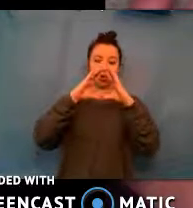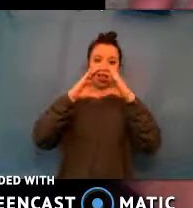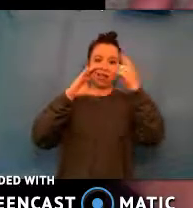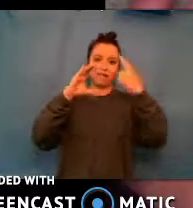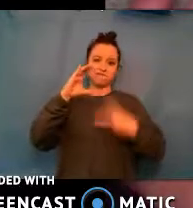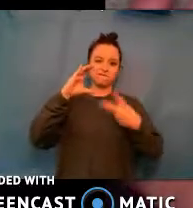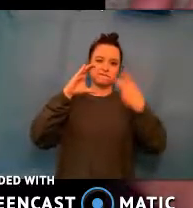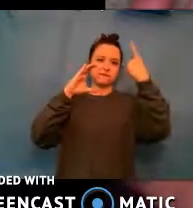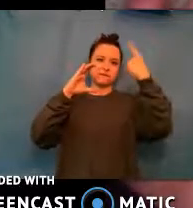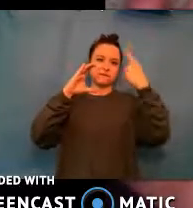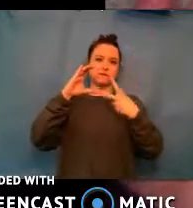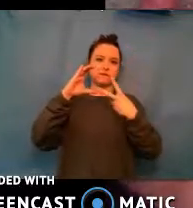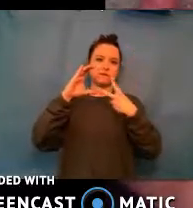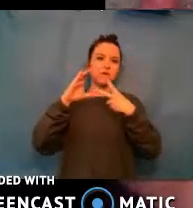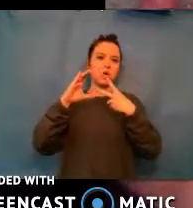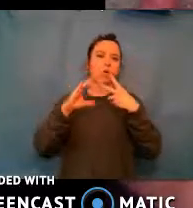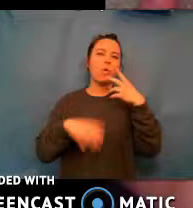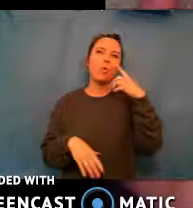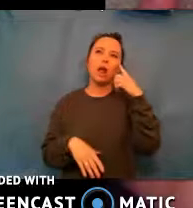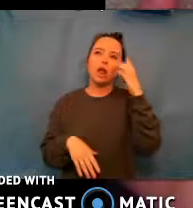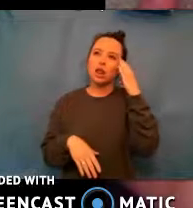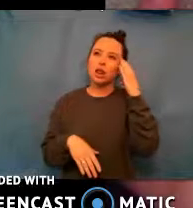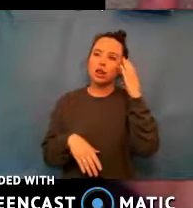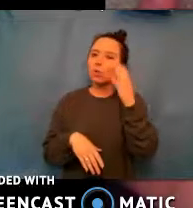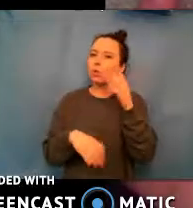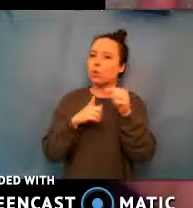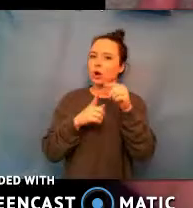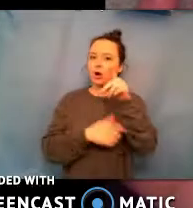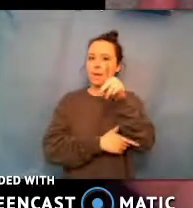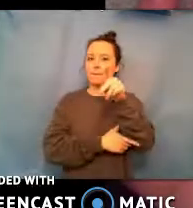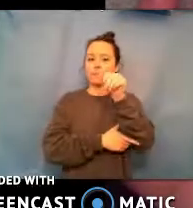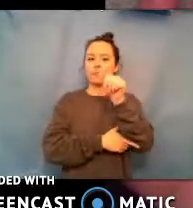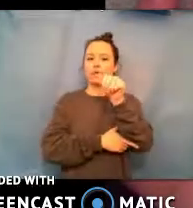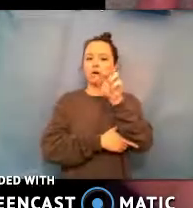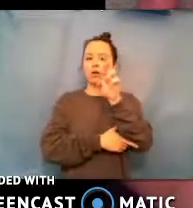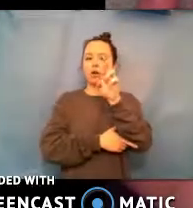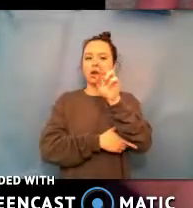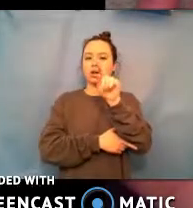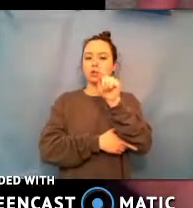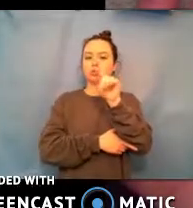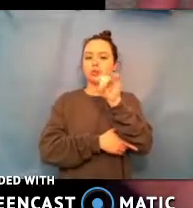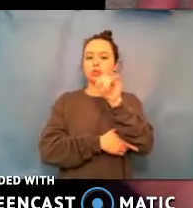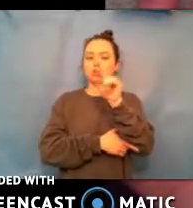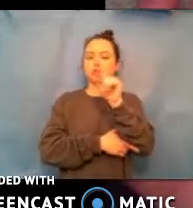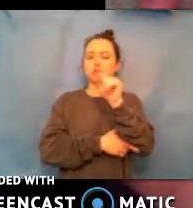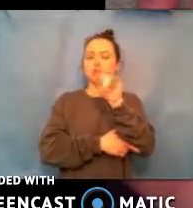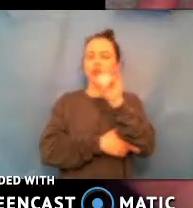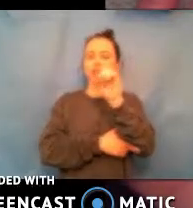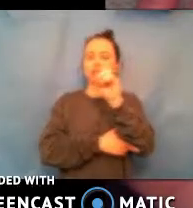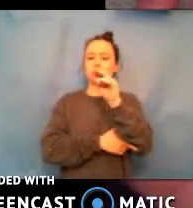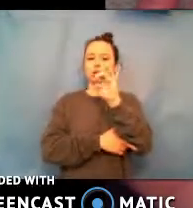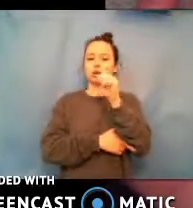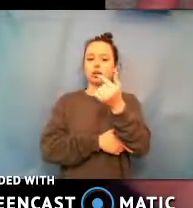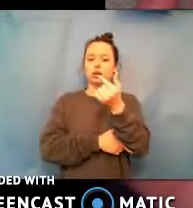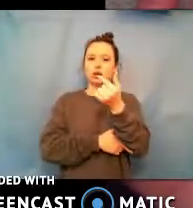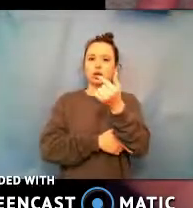half. We learned that fancy word for cutting something in half is partitioning. Okay? So then you're going to color one